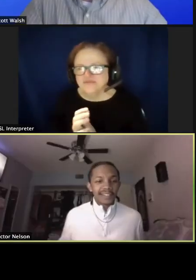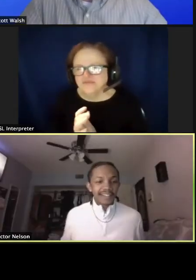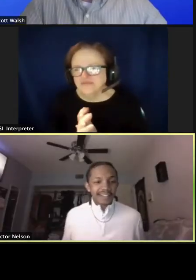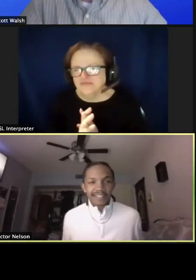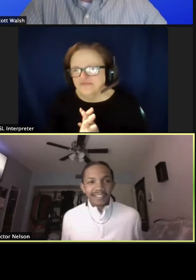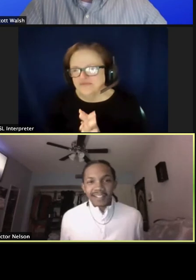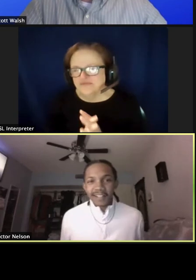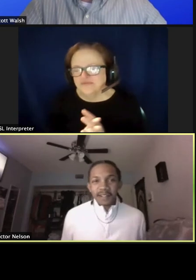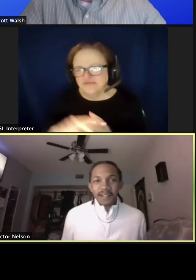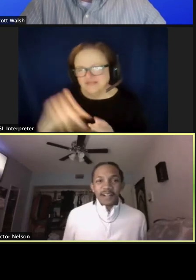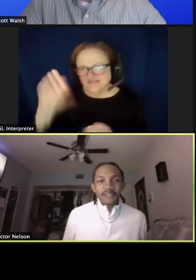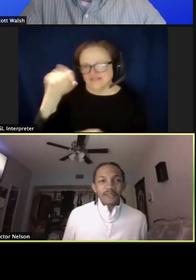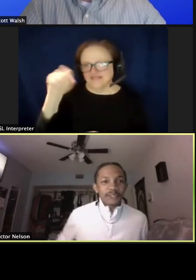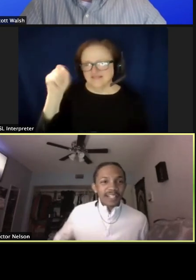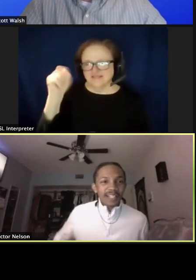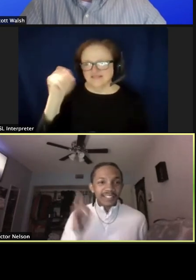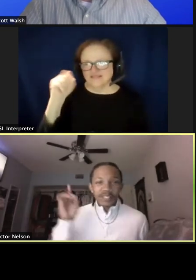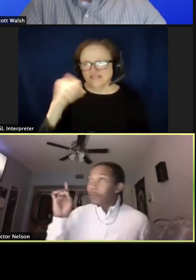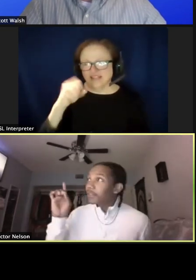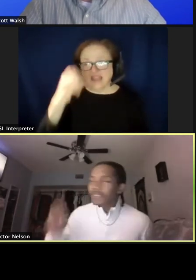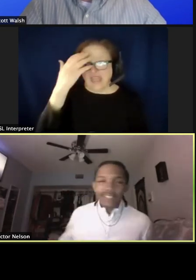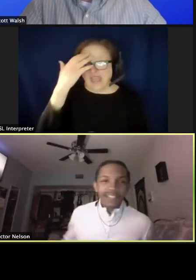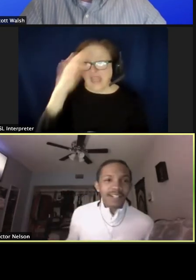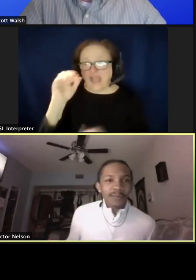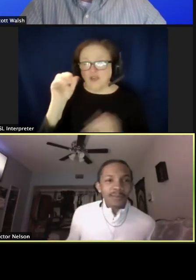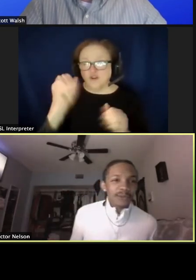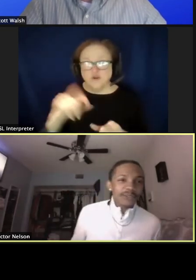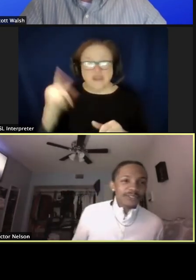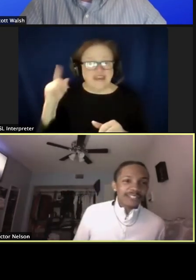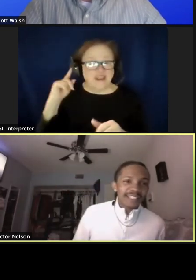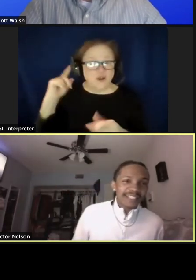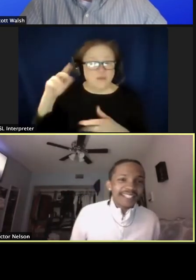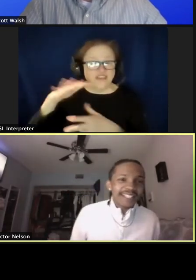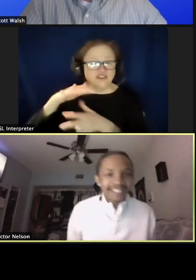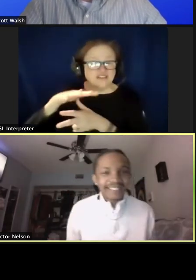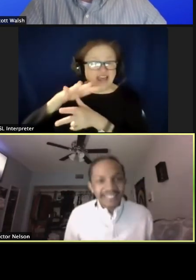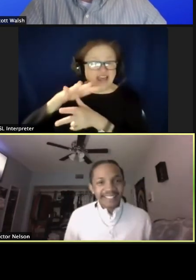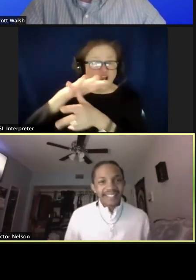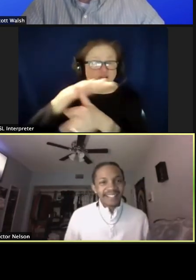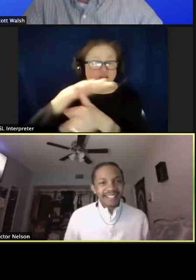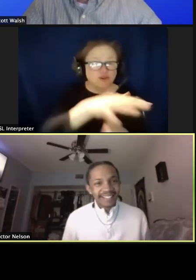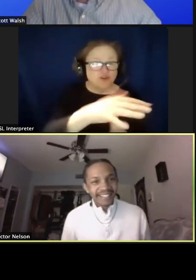Oh, yes. I don't know if you guys could hear, but there's a helicopter going over right now.